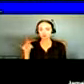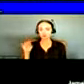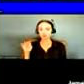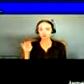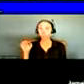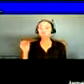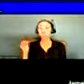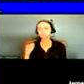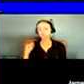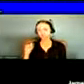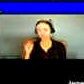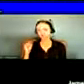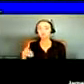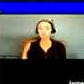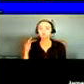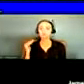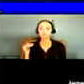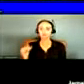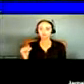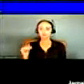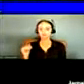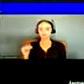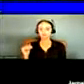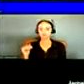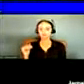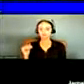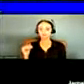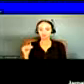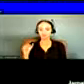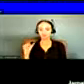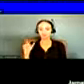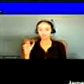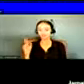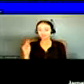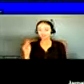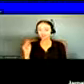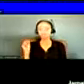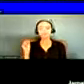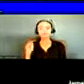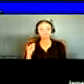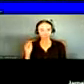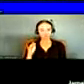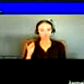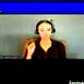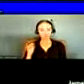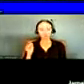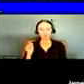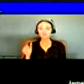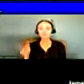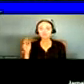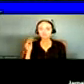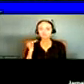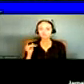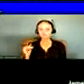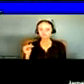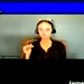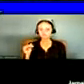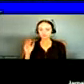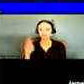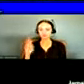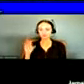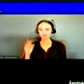Yes. Councilmember Trayon White votes yes. Councilmember Allen. Yes. Councilmember Allen votes yes. Councilmember